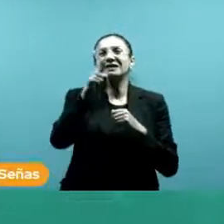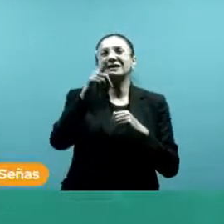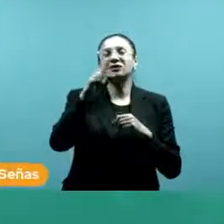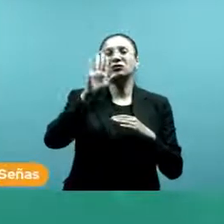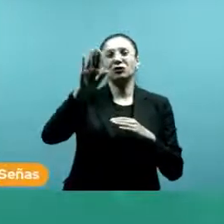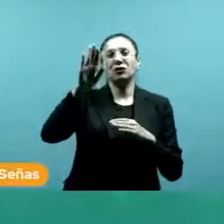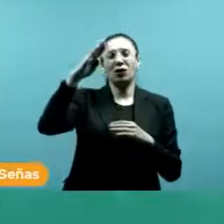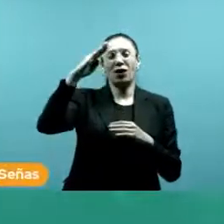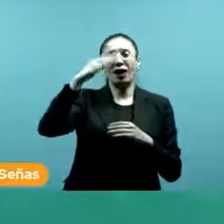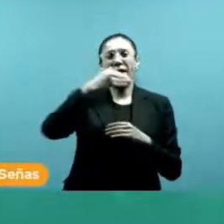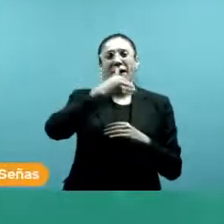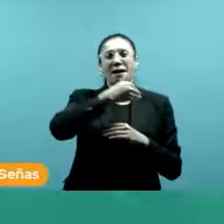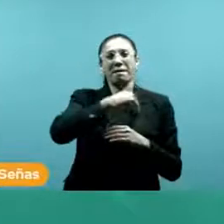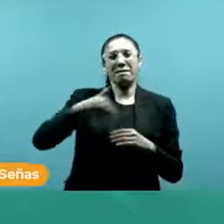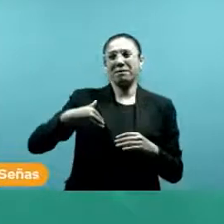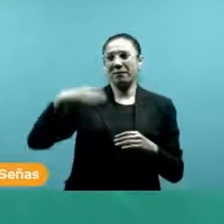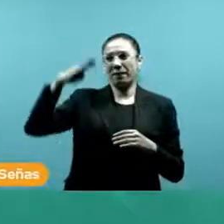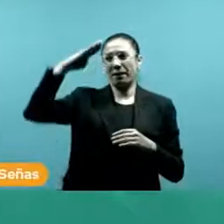So Adolf Hitler